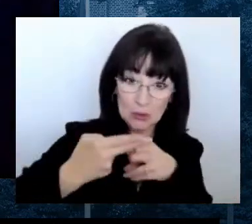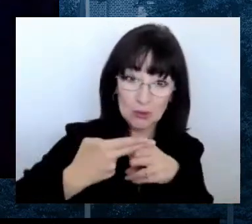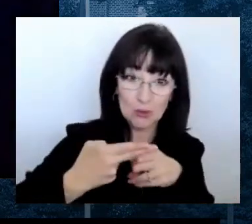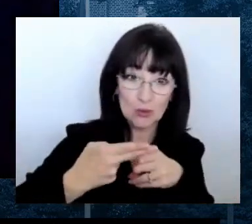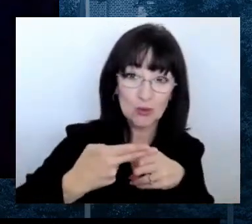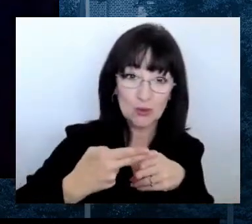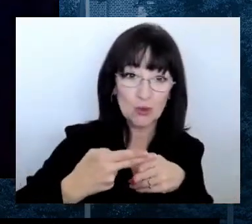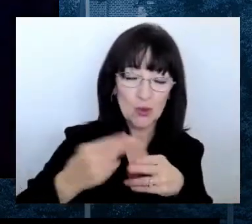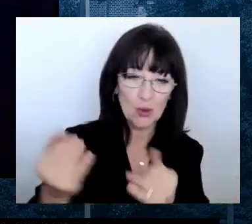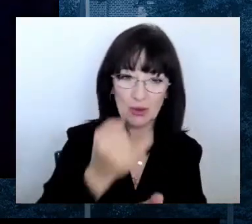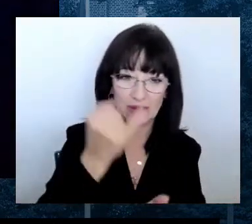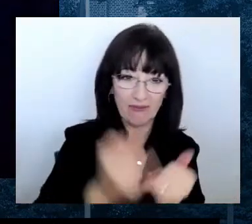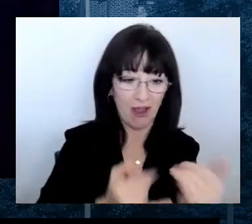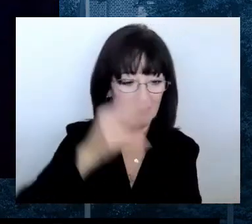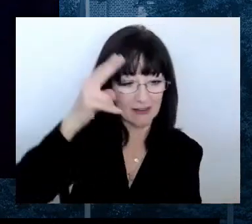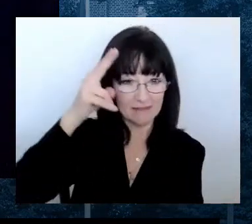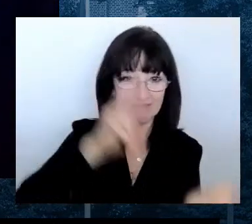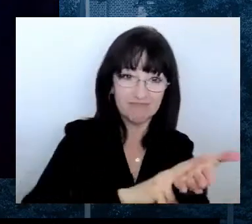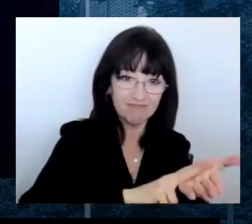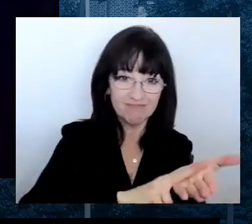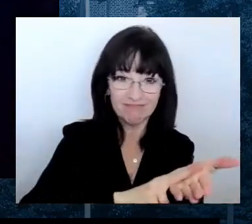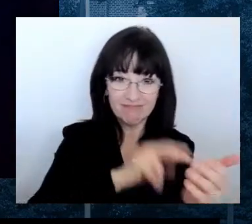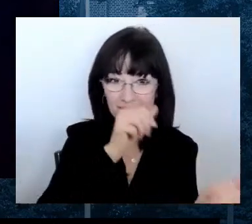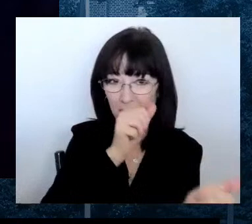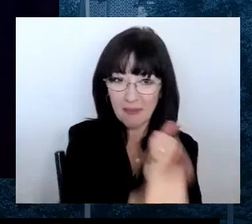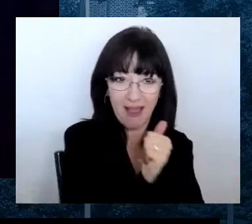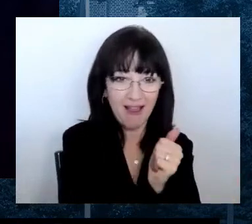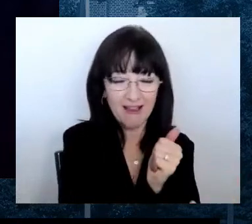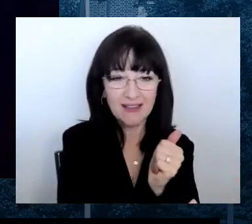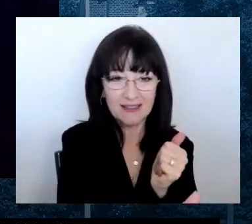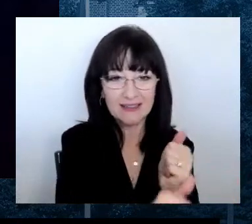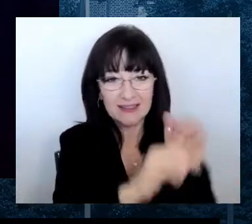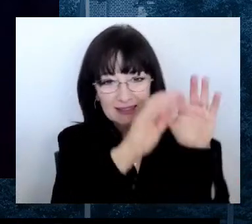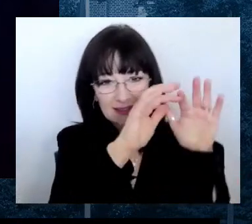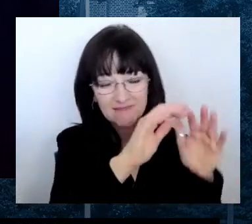bill's legislative journey, my heart is full